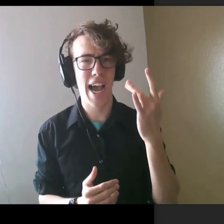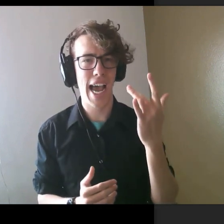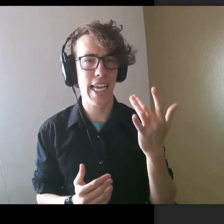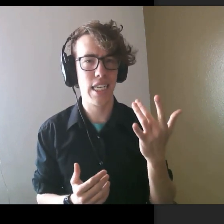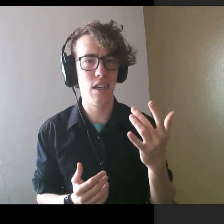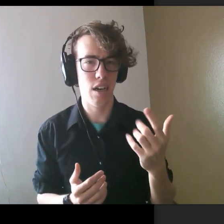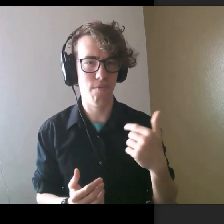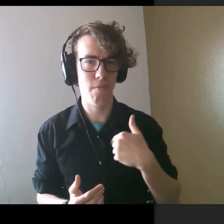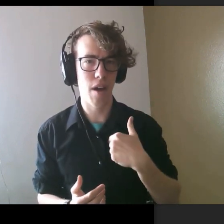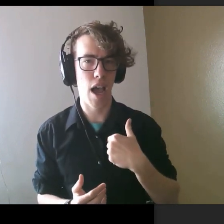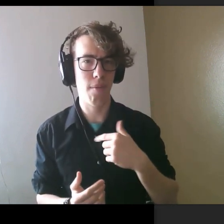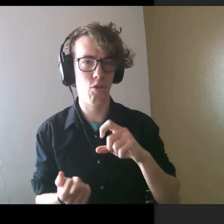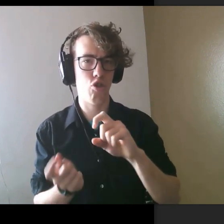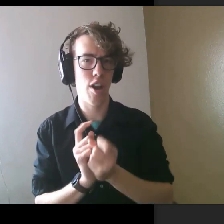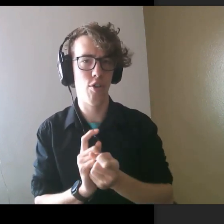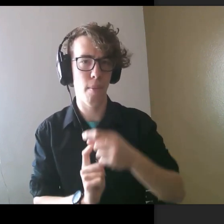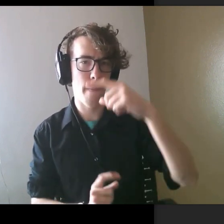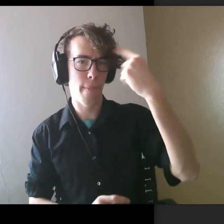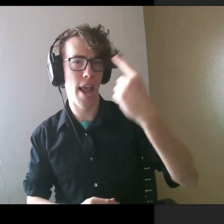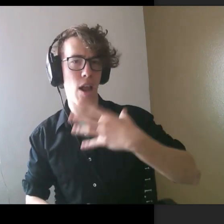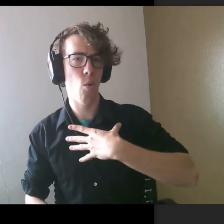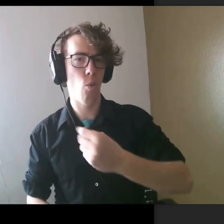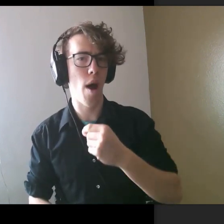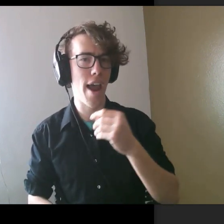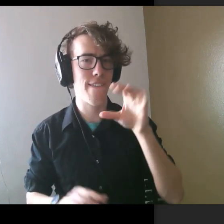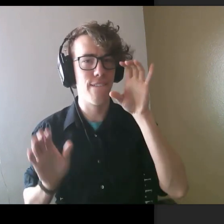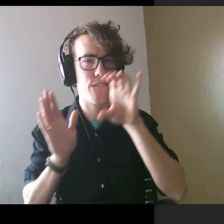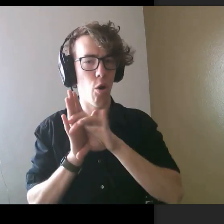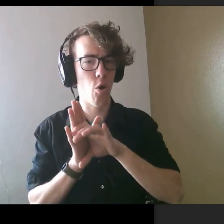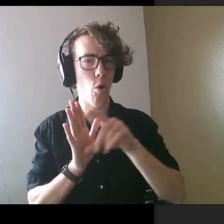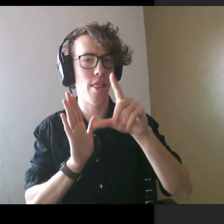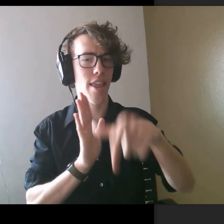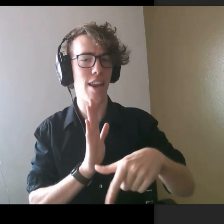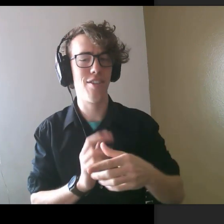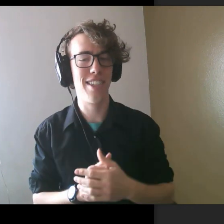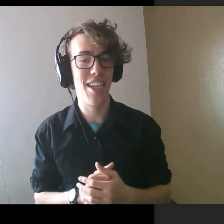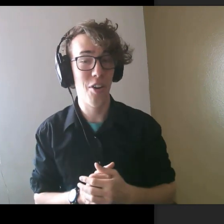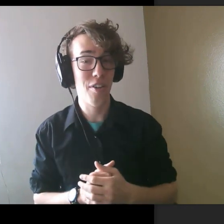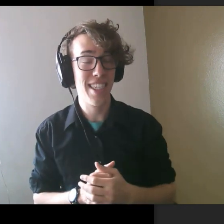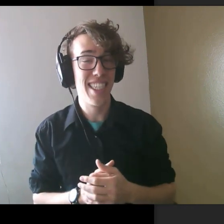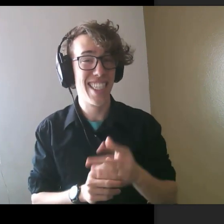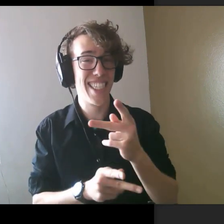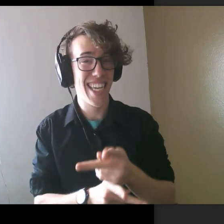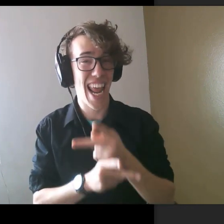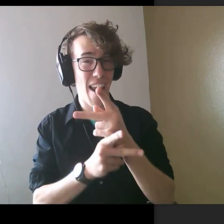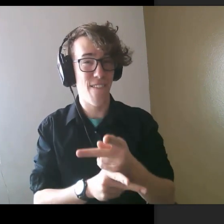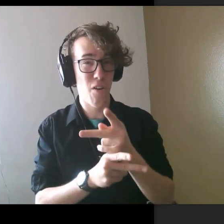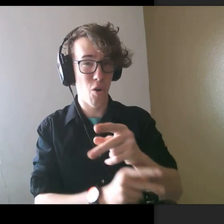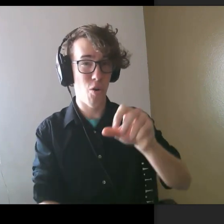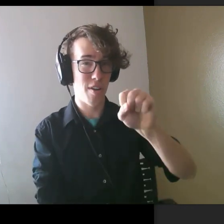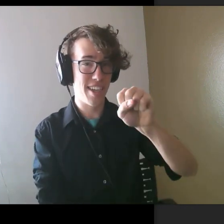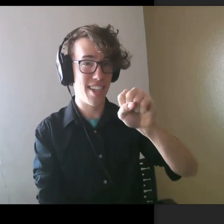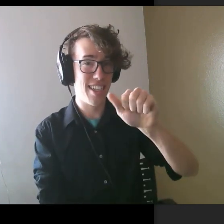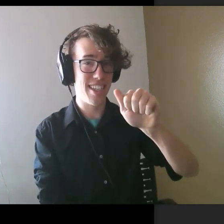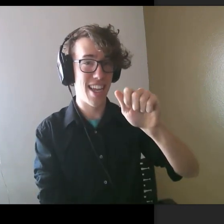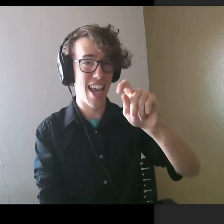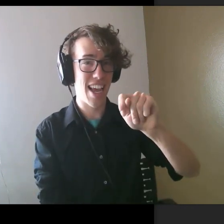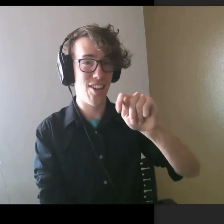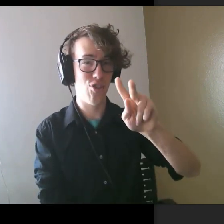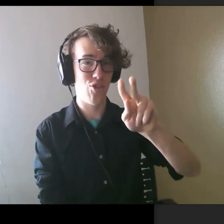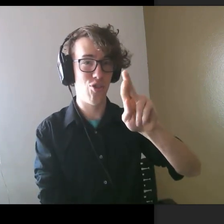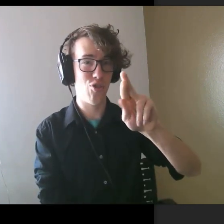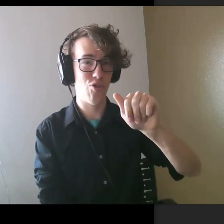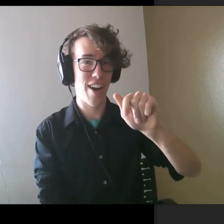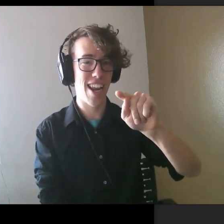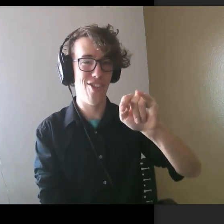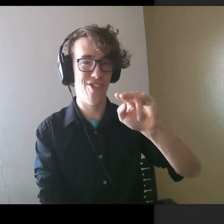But I guess if you want to see saturation, you have to be careful with it. It can make things look really phony really fast. So don't go too far